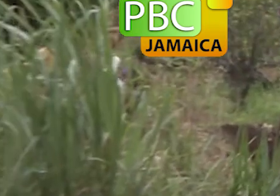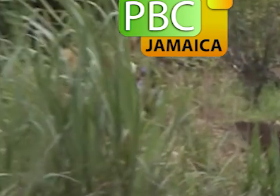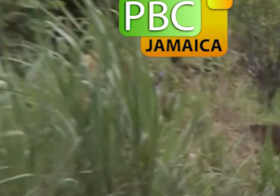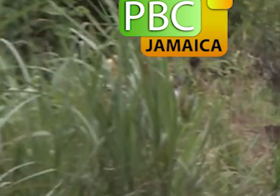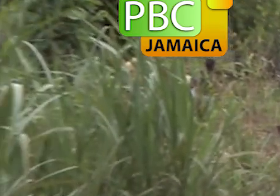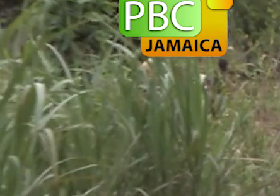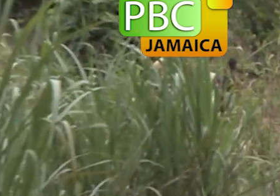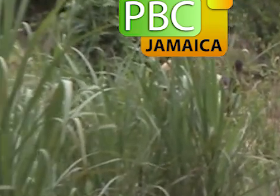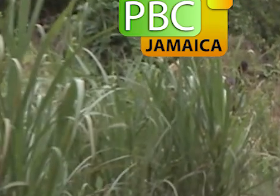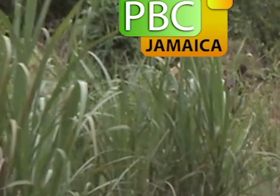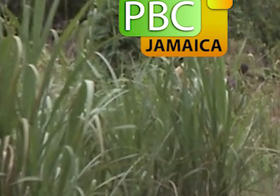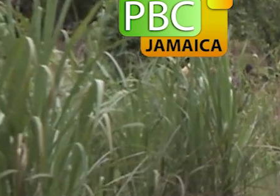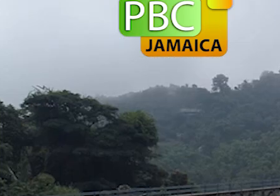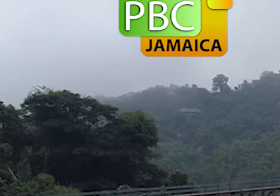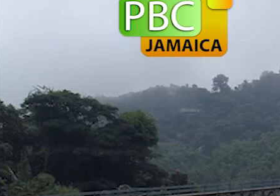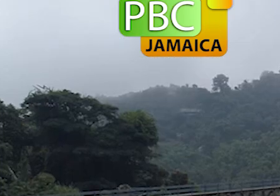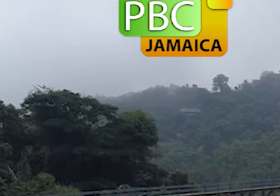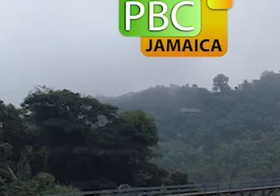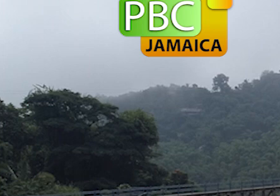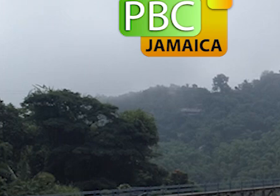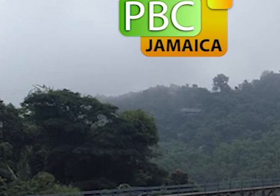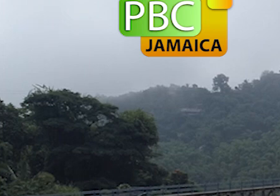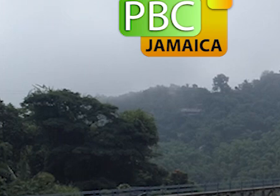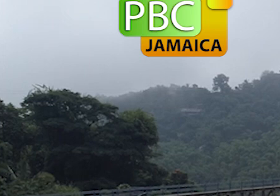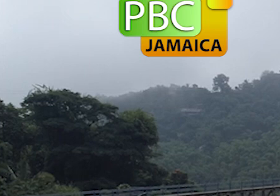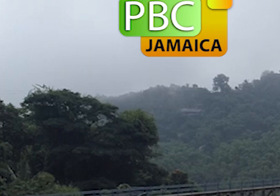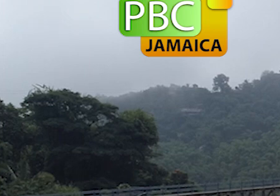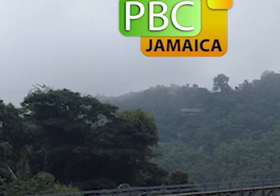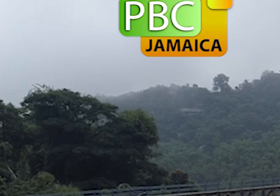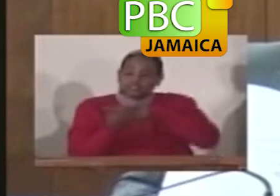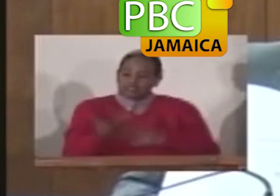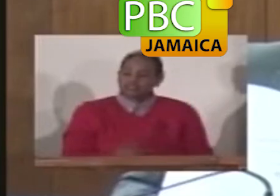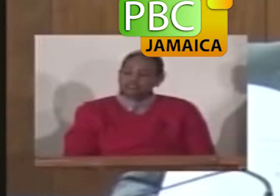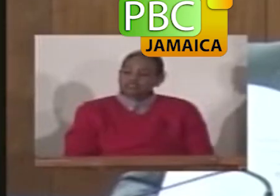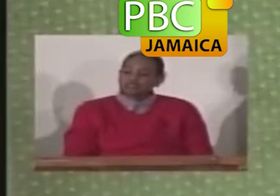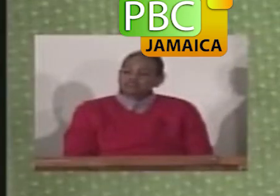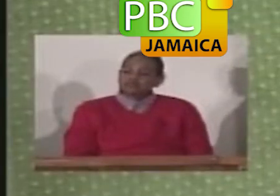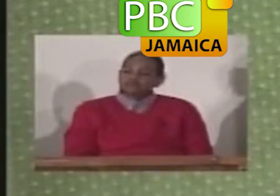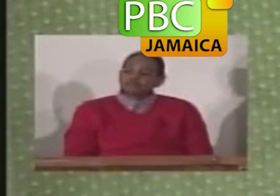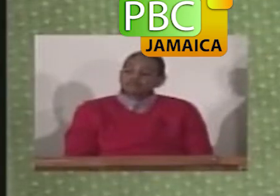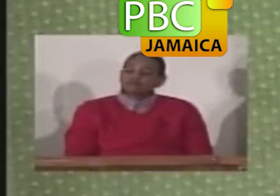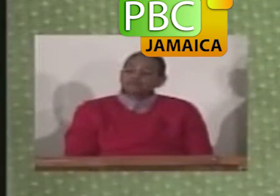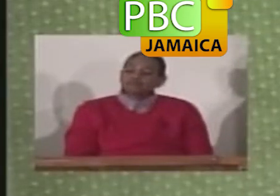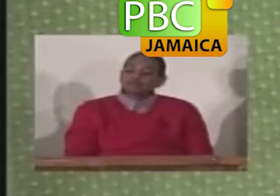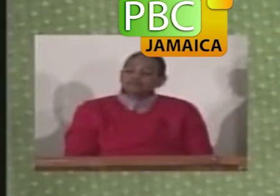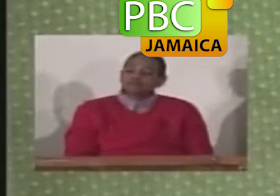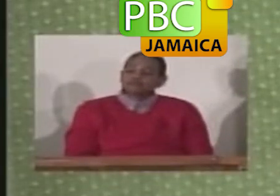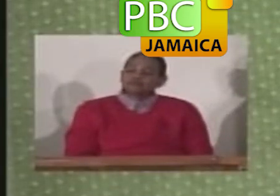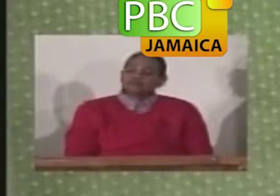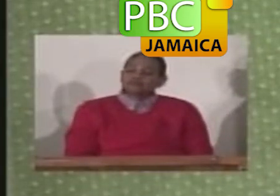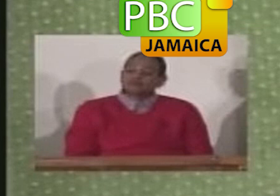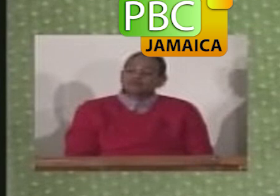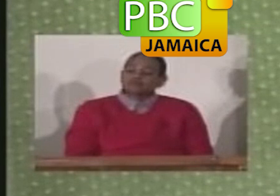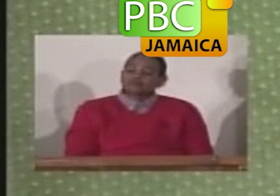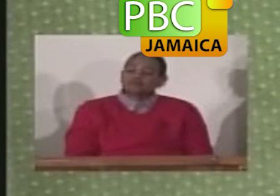making finance available to countries like Jamaica is still not enough. The largest international fund dedicated